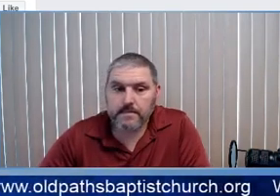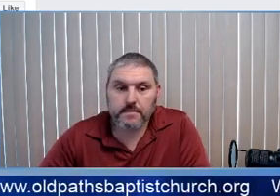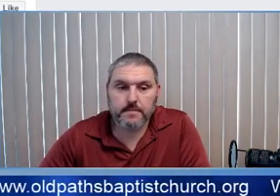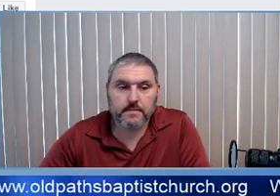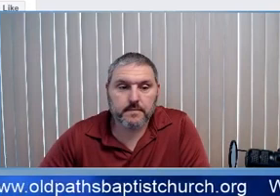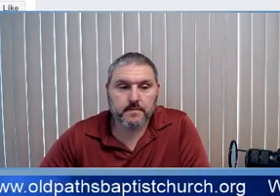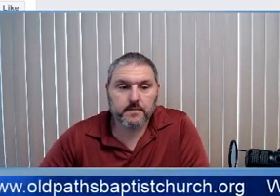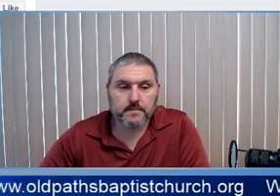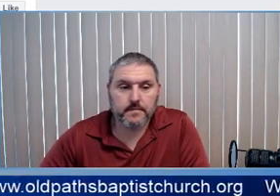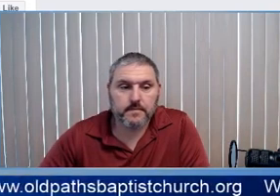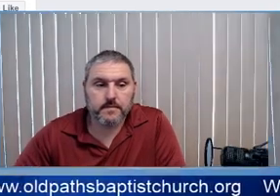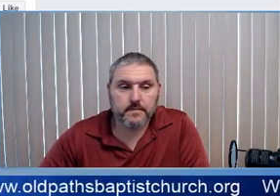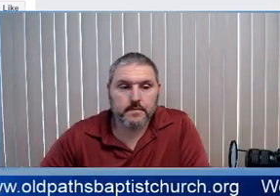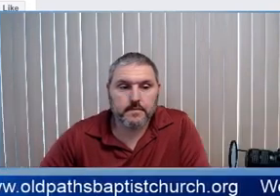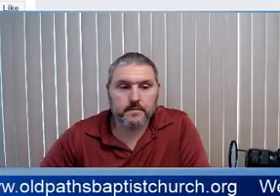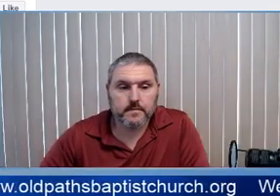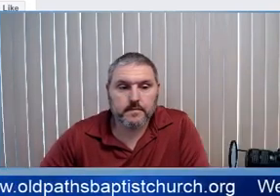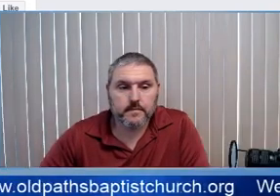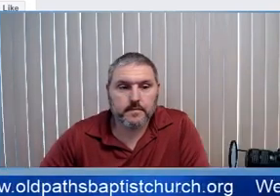Mm-hmm.